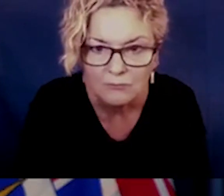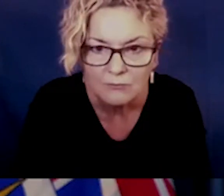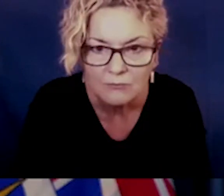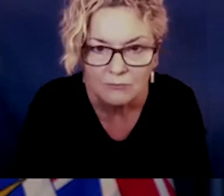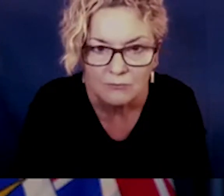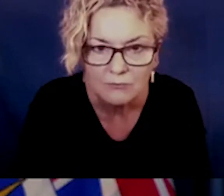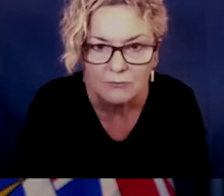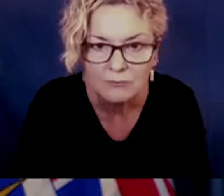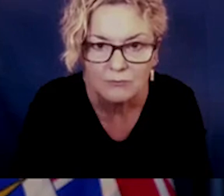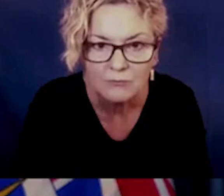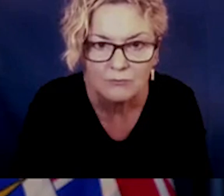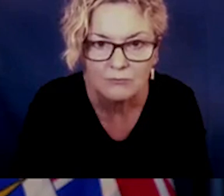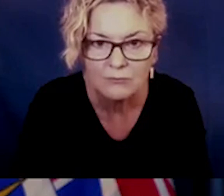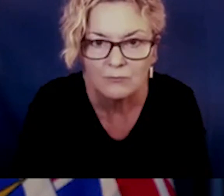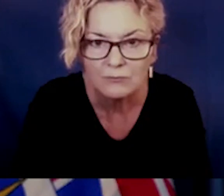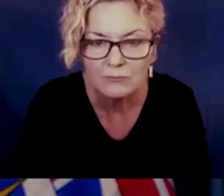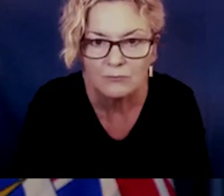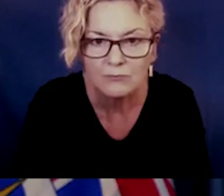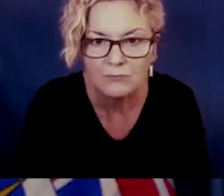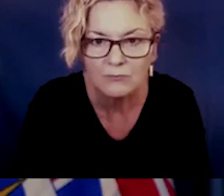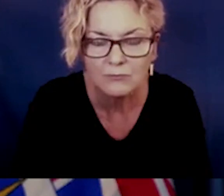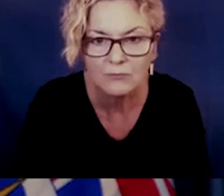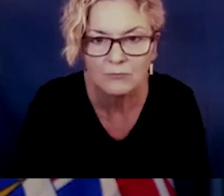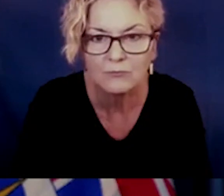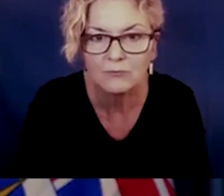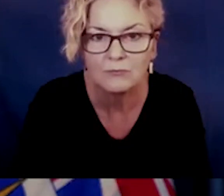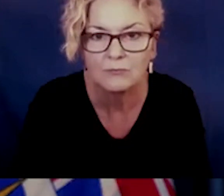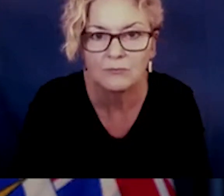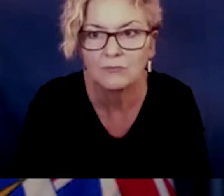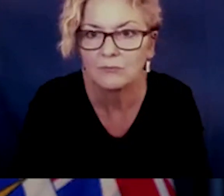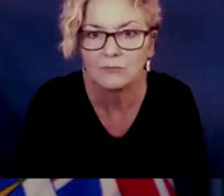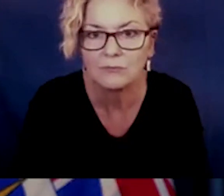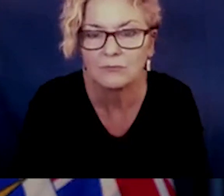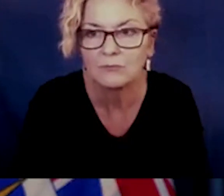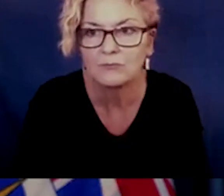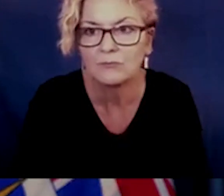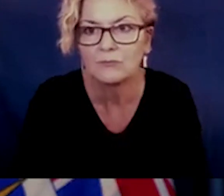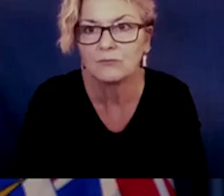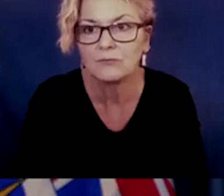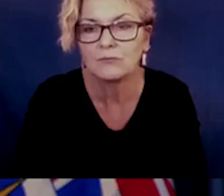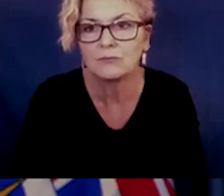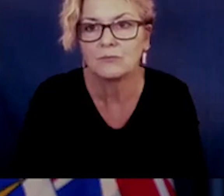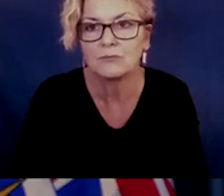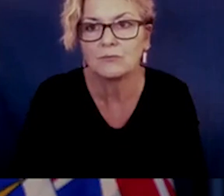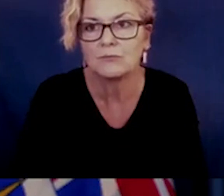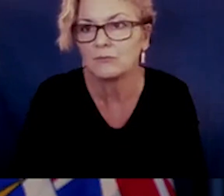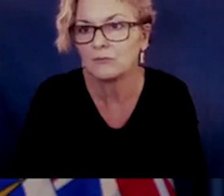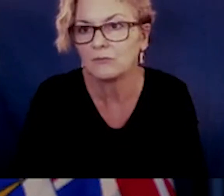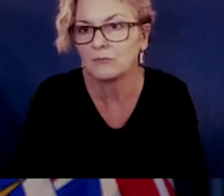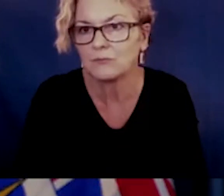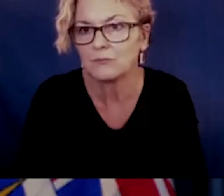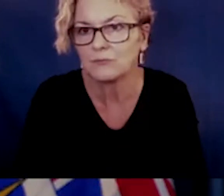we shut down nightclubs and some of the late night bars and the banquet halls, because we were seeing transmission,